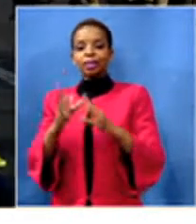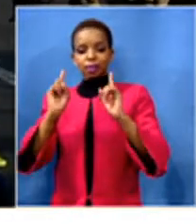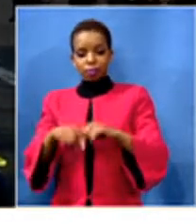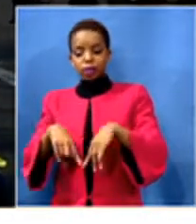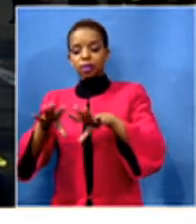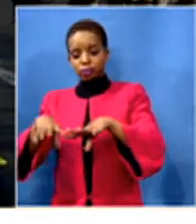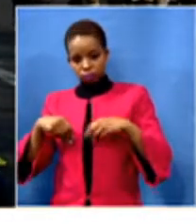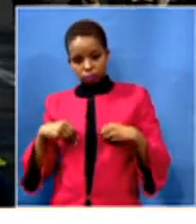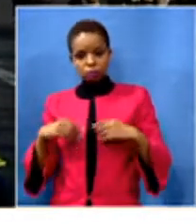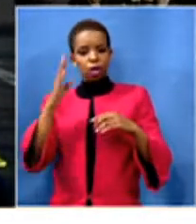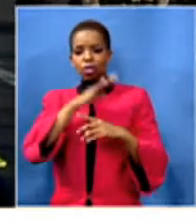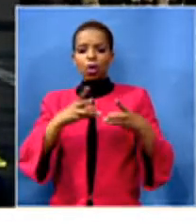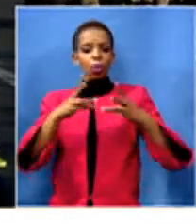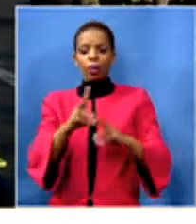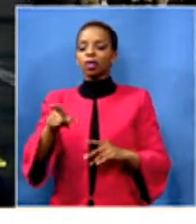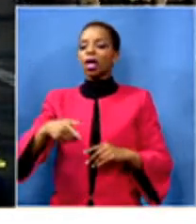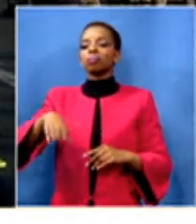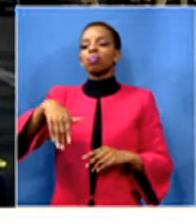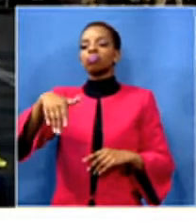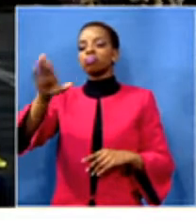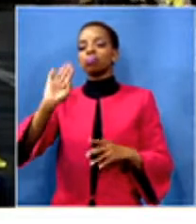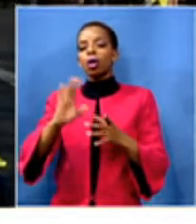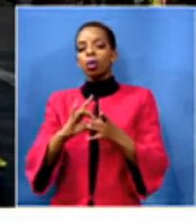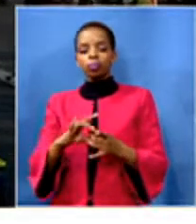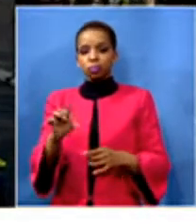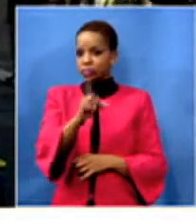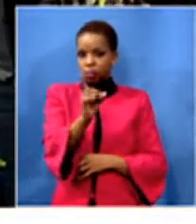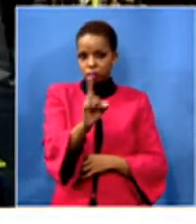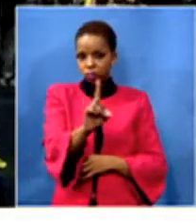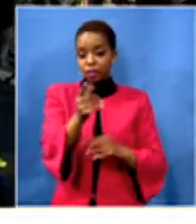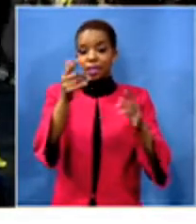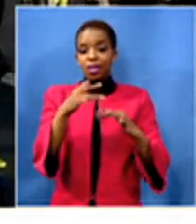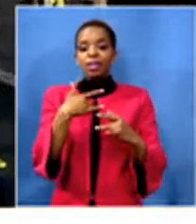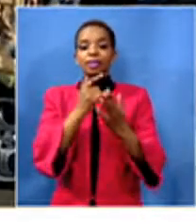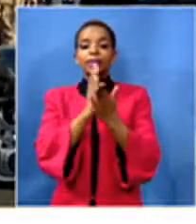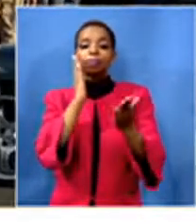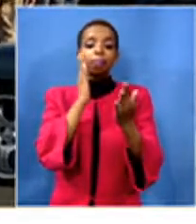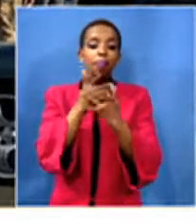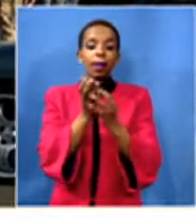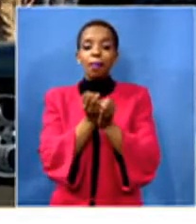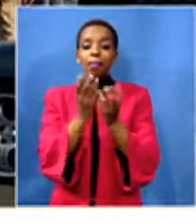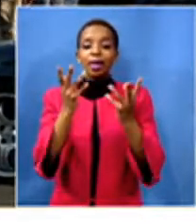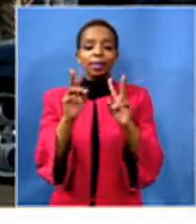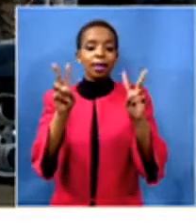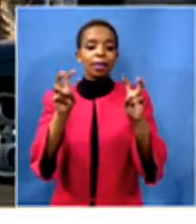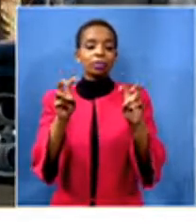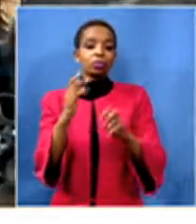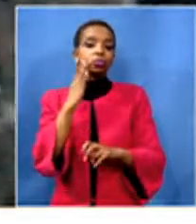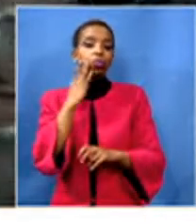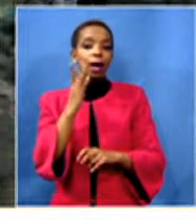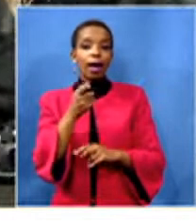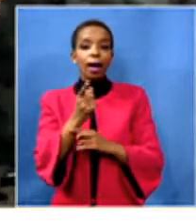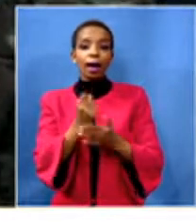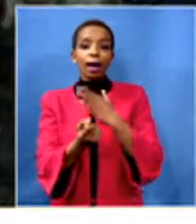sent back. I have intervened in the previous weeks on matters of same nature whereby the threat was there and